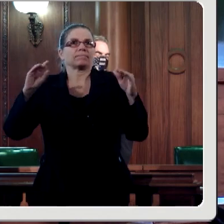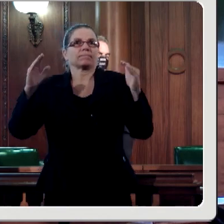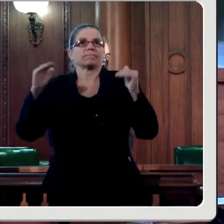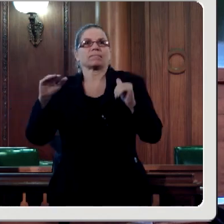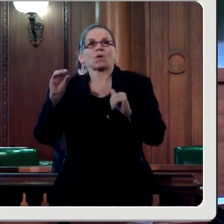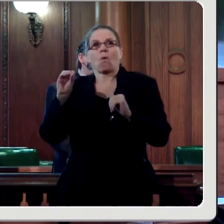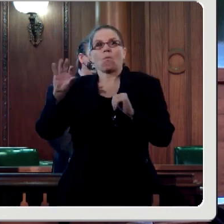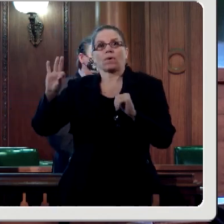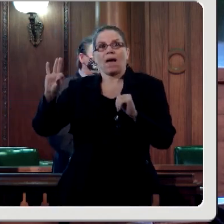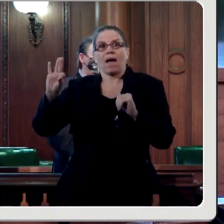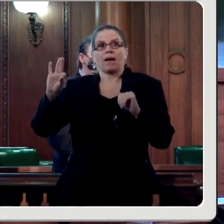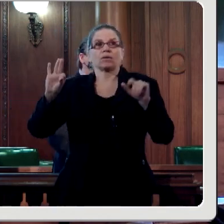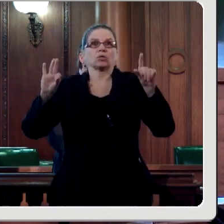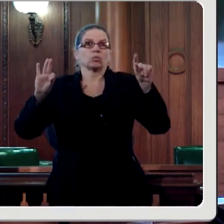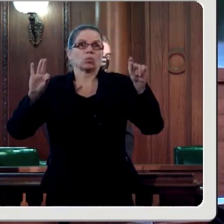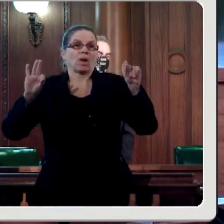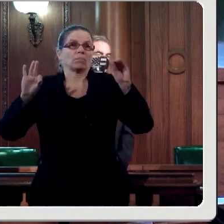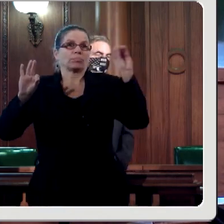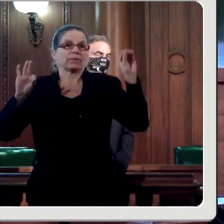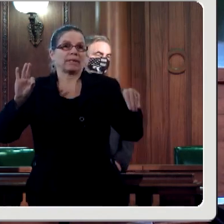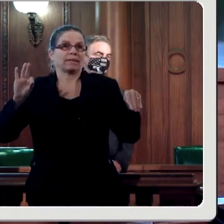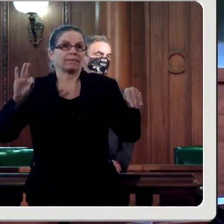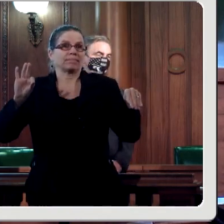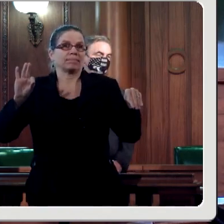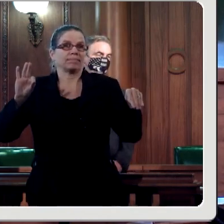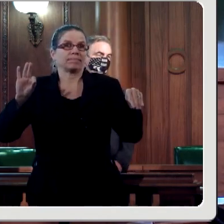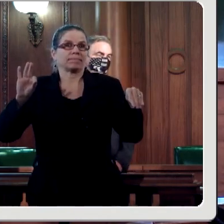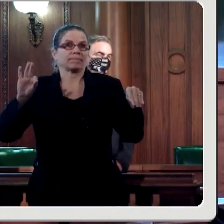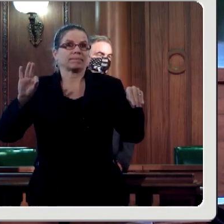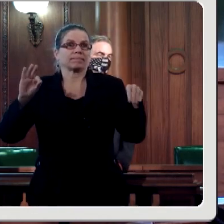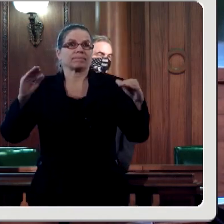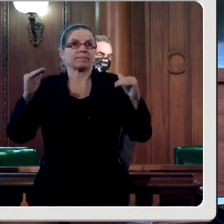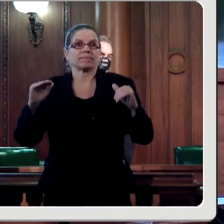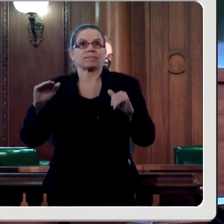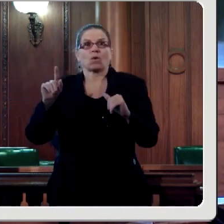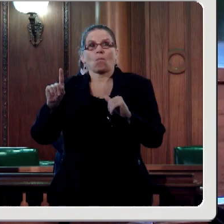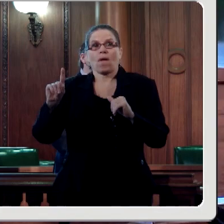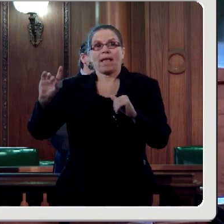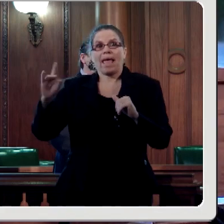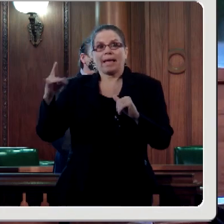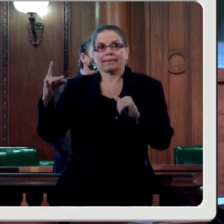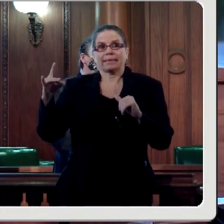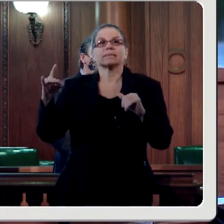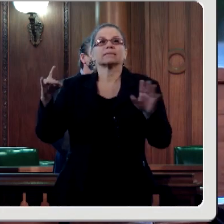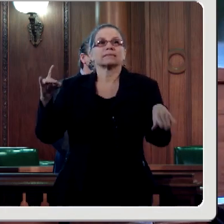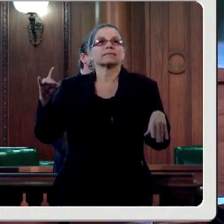01109, 20%. 01118, 3%.